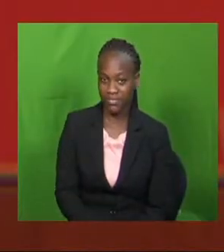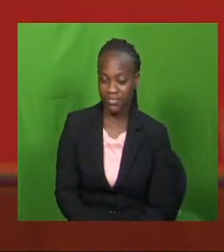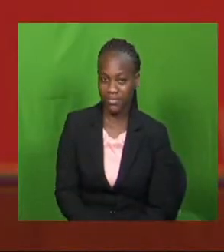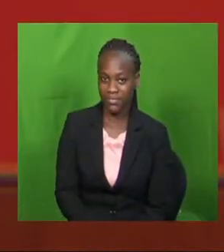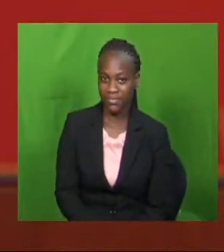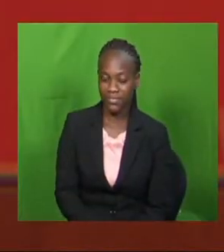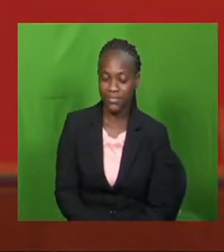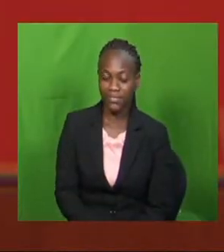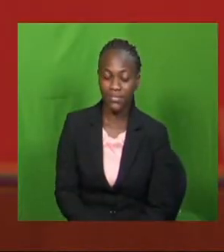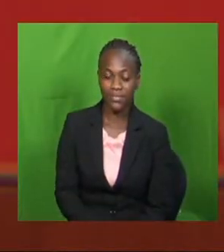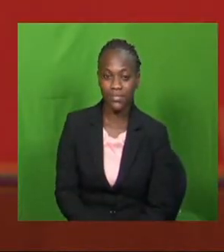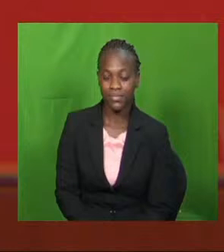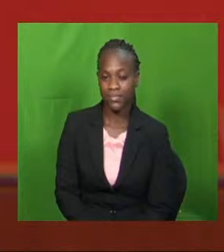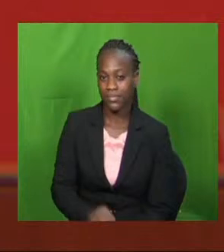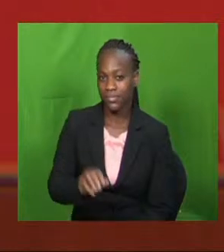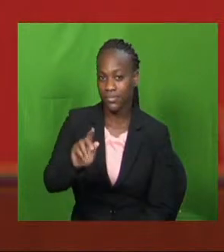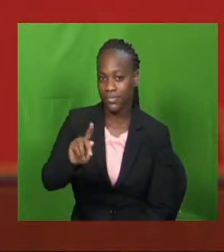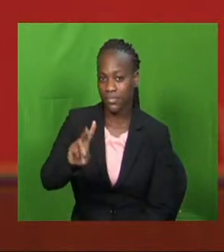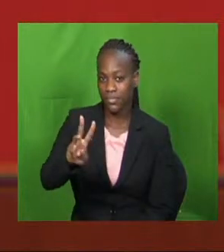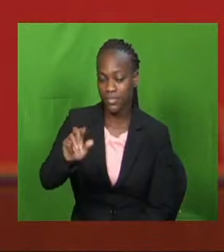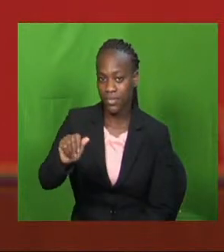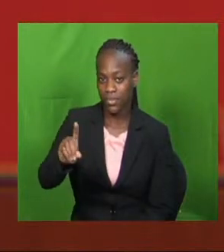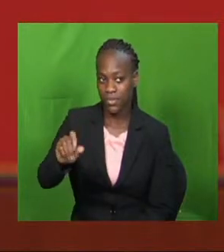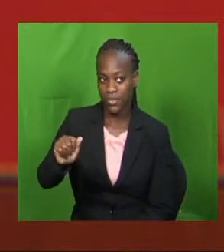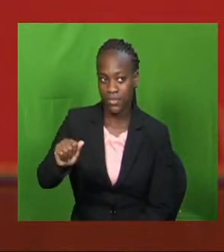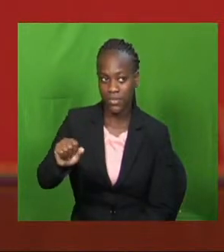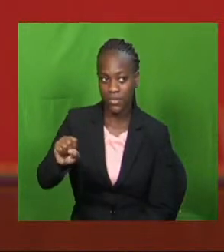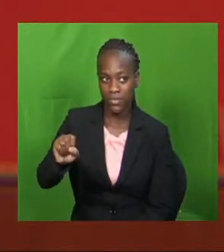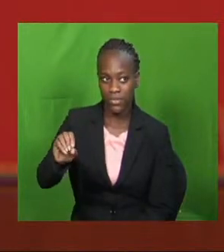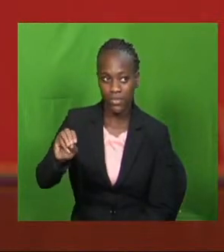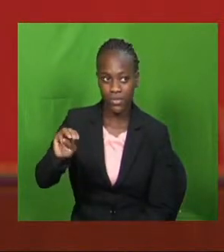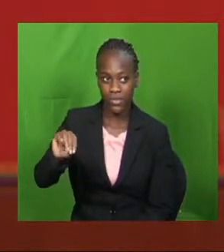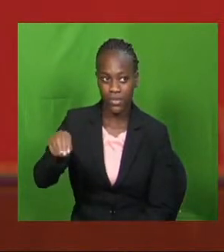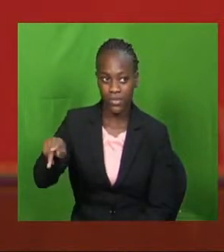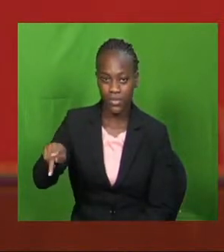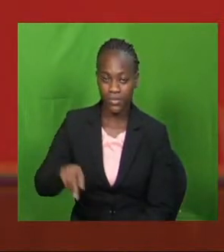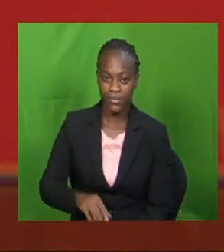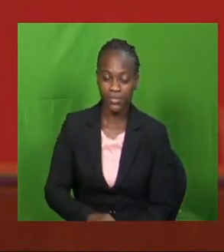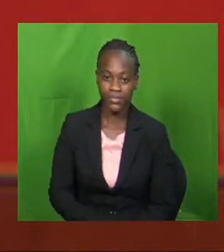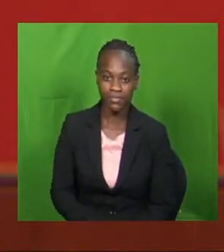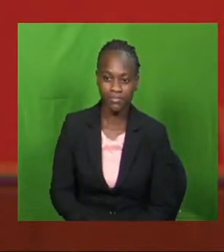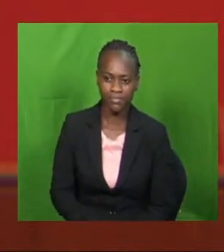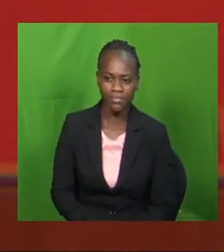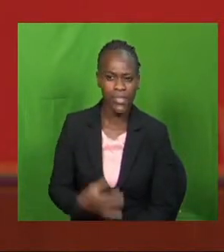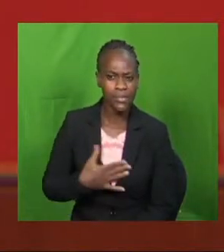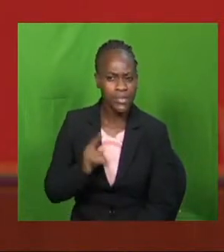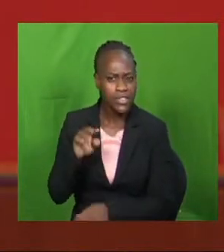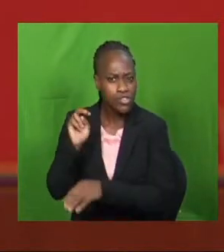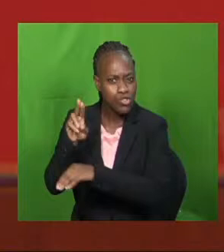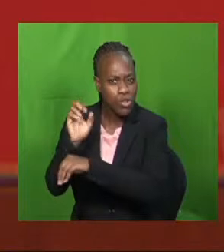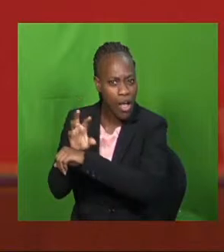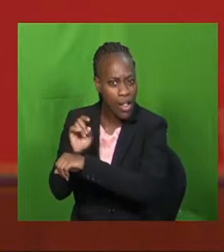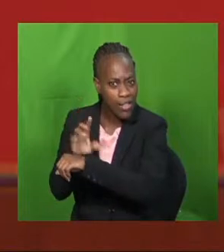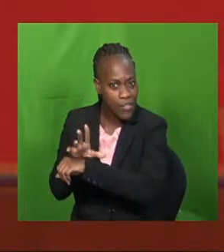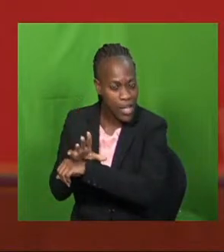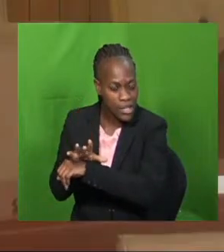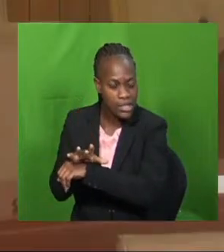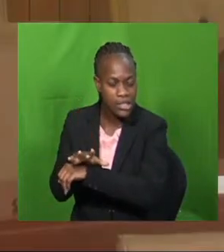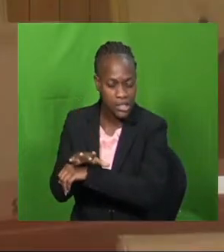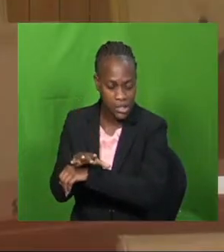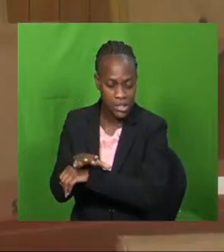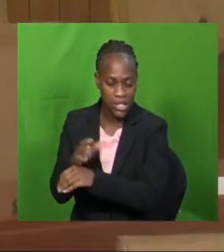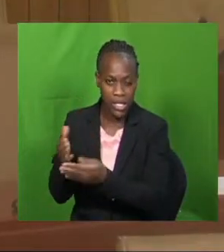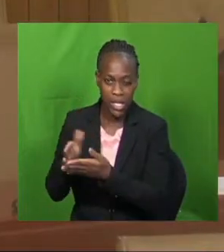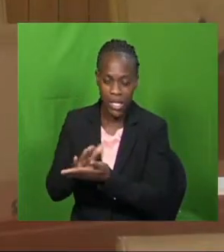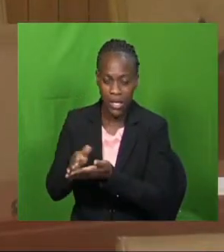Yes, Honorable Member for Kwadaso. Honorable Speaker, I need your guidance on item 7, page